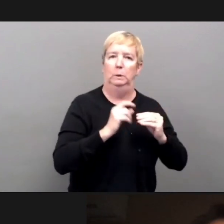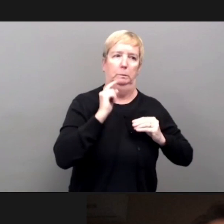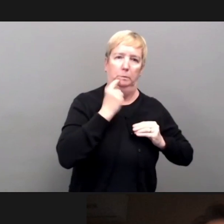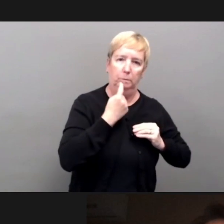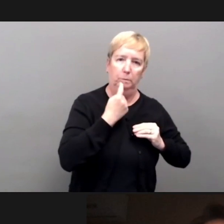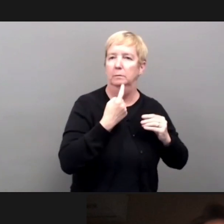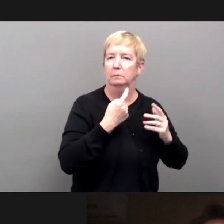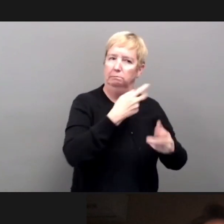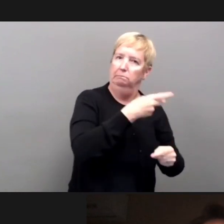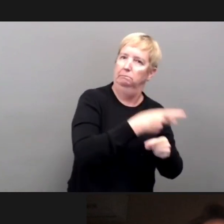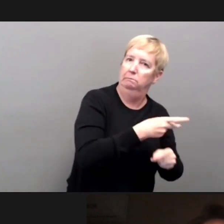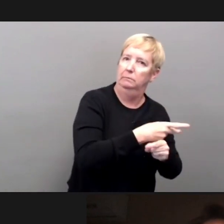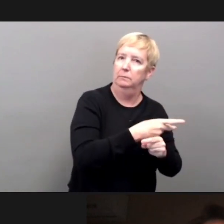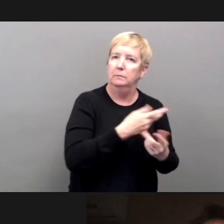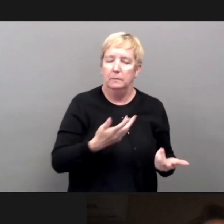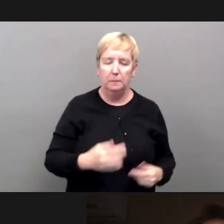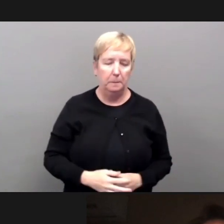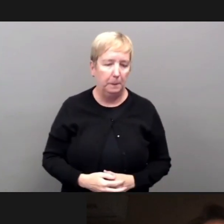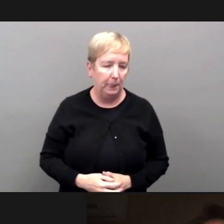a point now where we're really